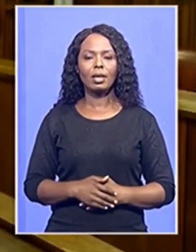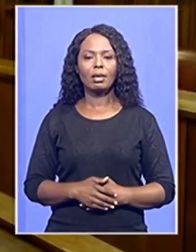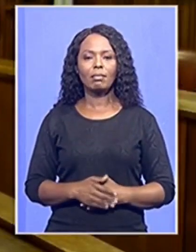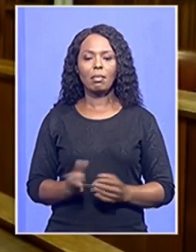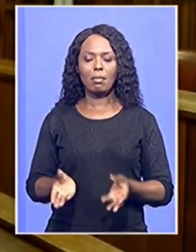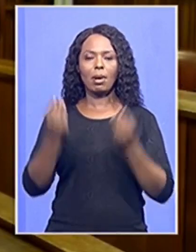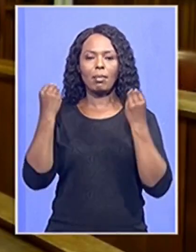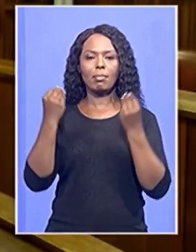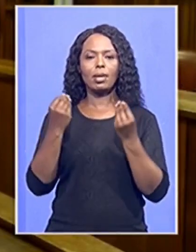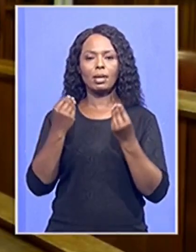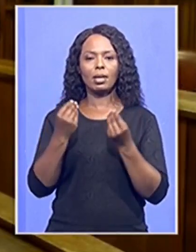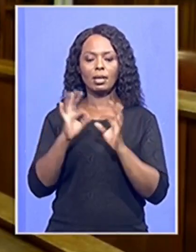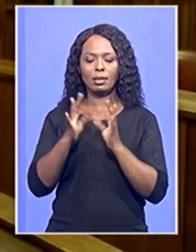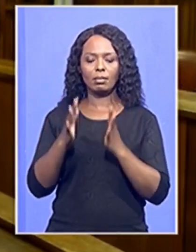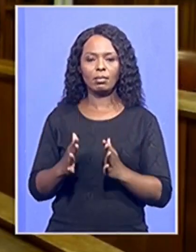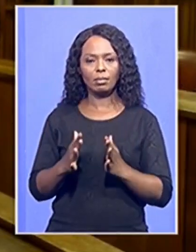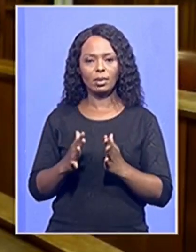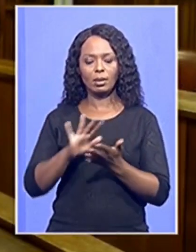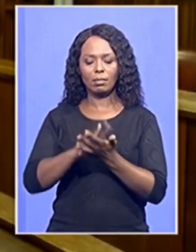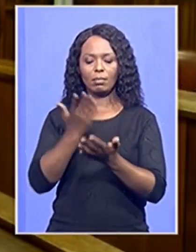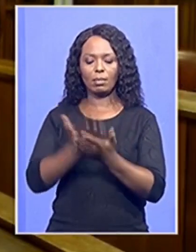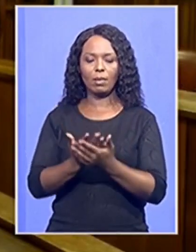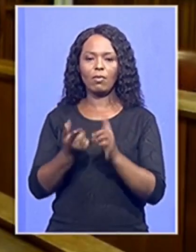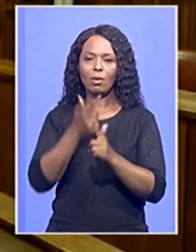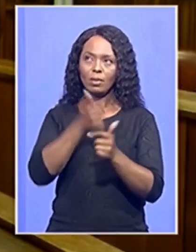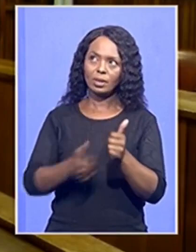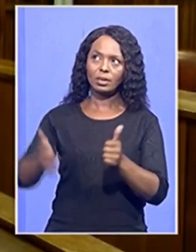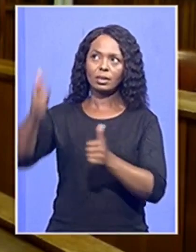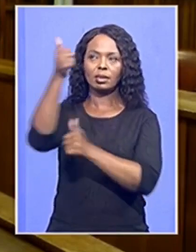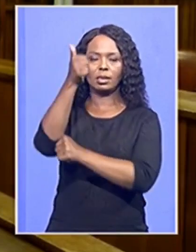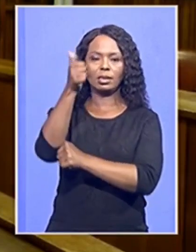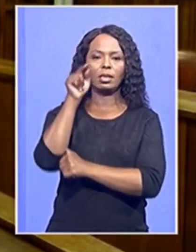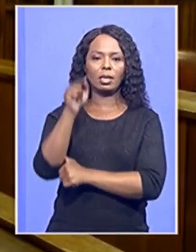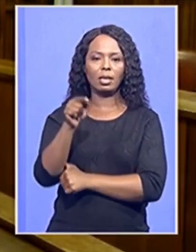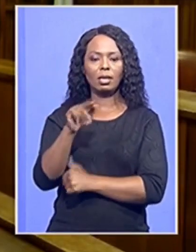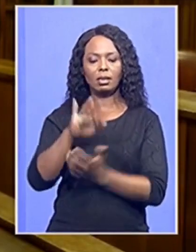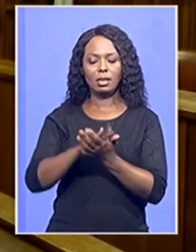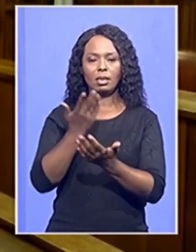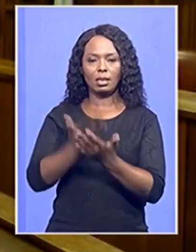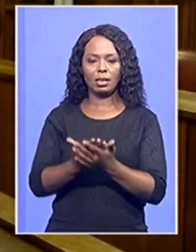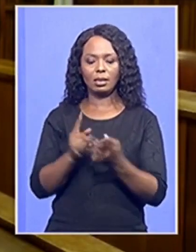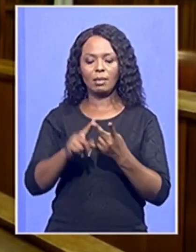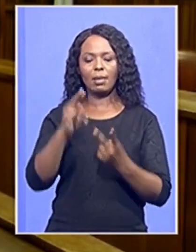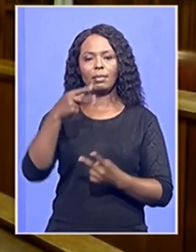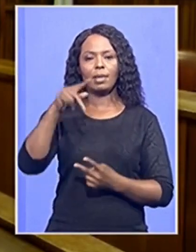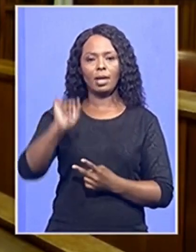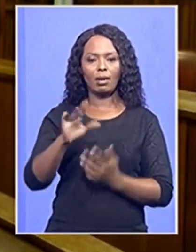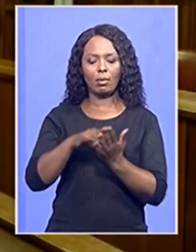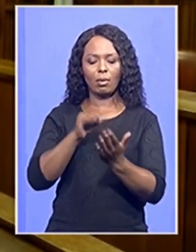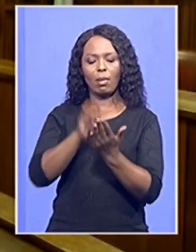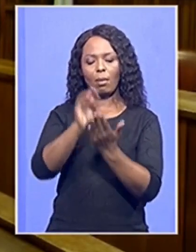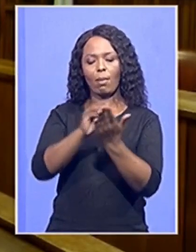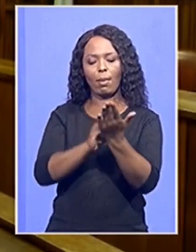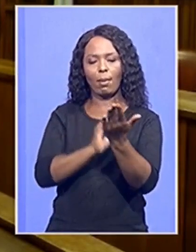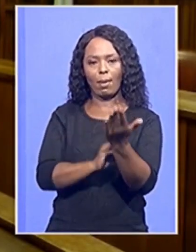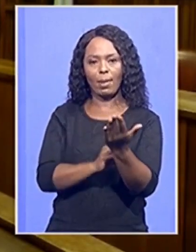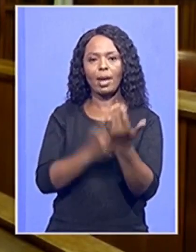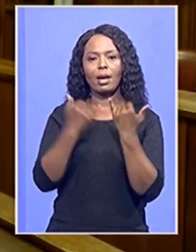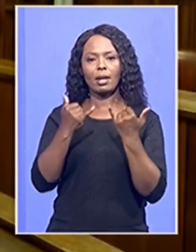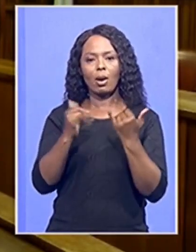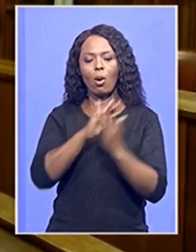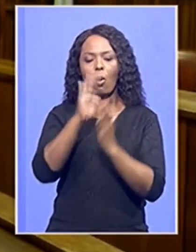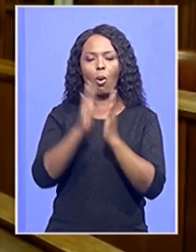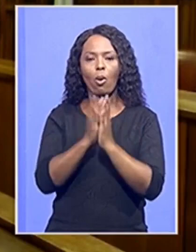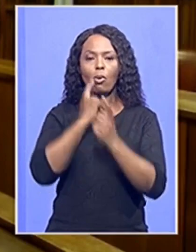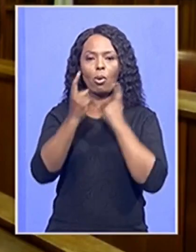received them from the senior translator and then also the NPA as copies. And then we are happy to say those complaints that we